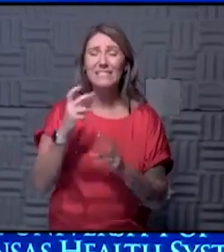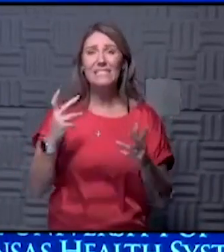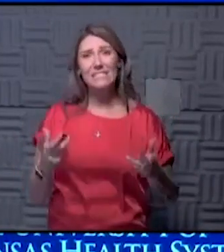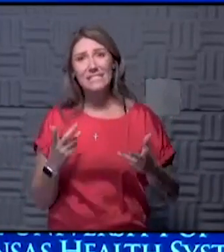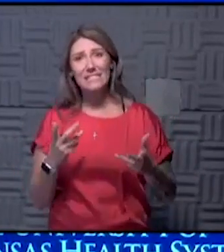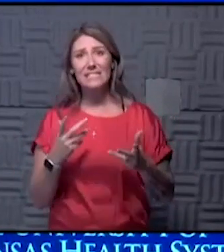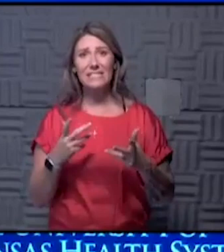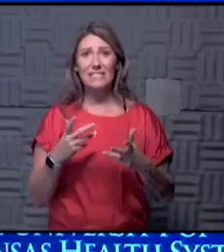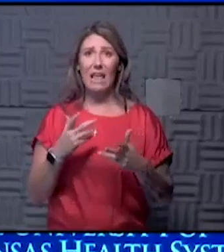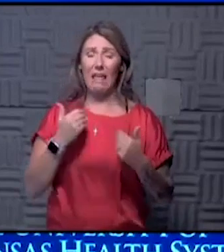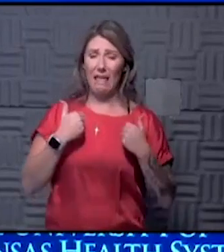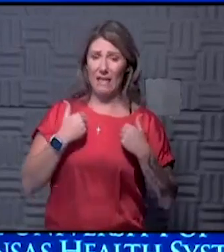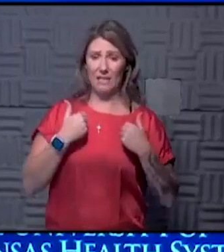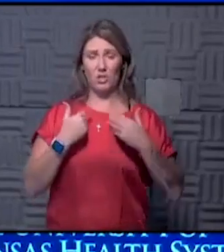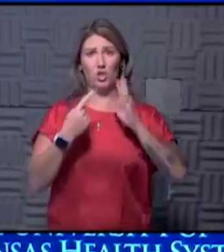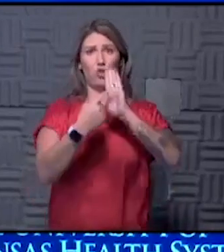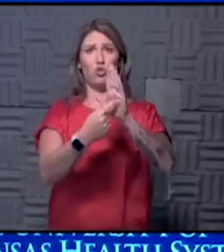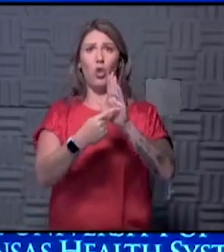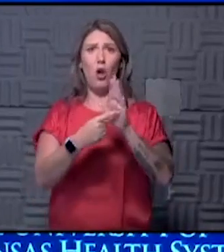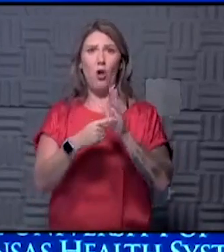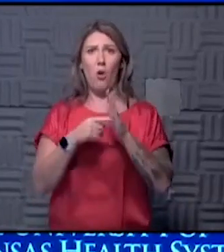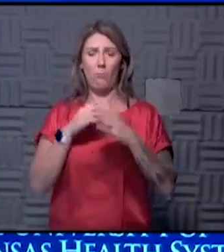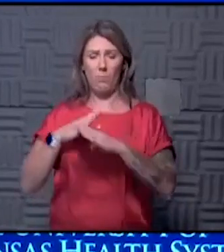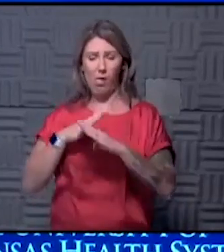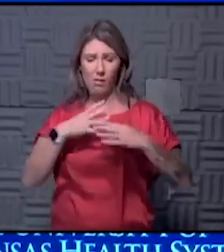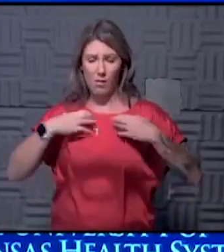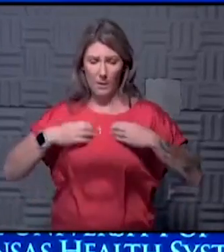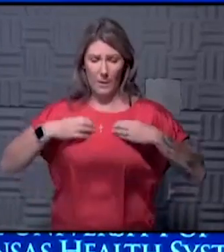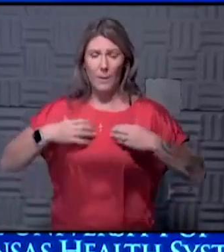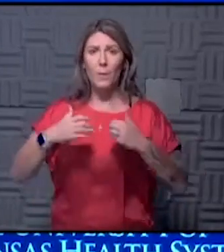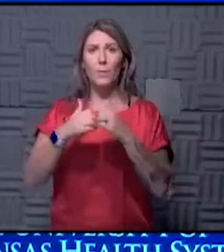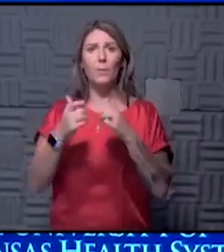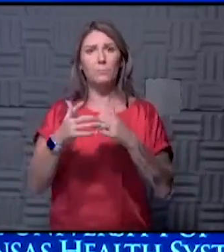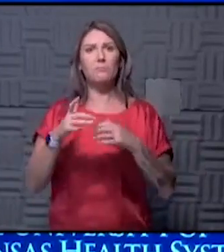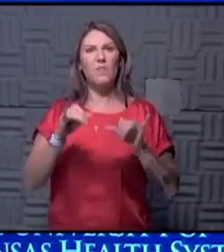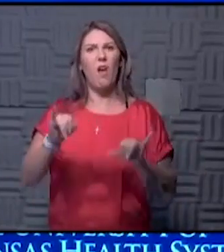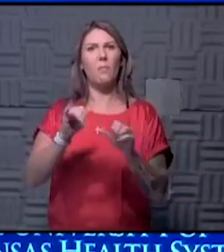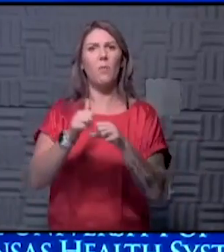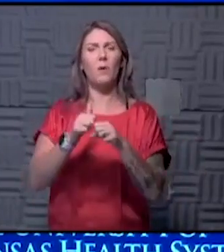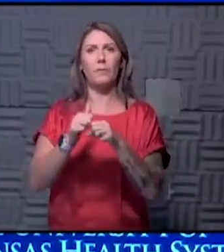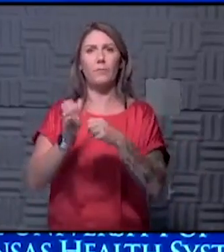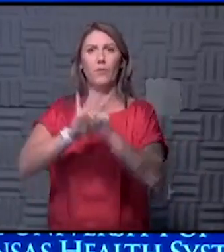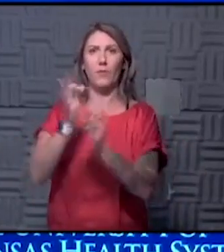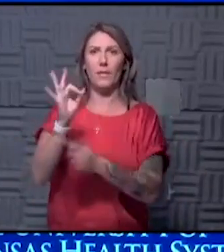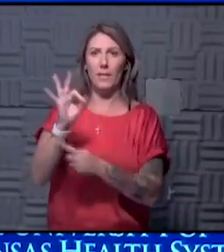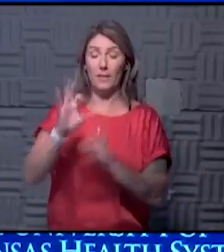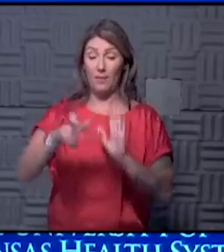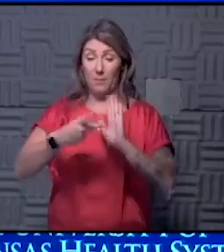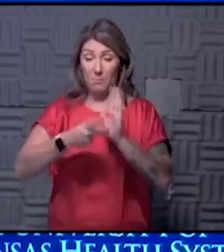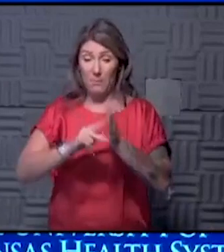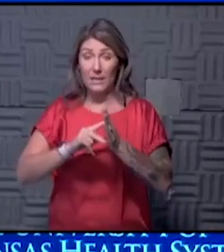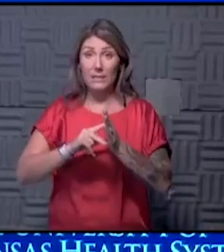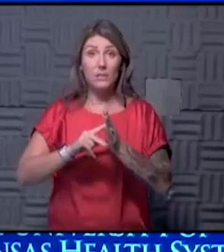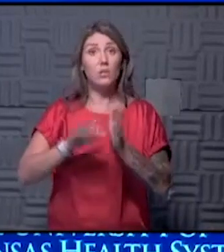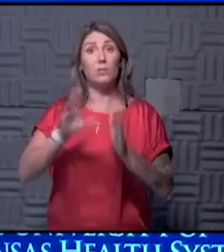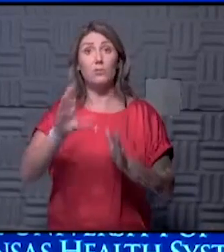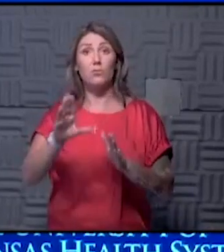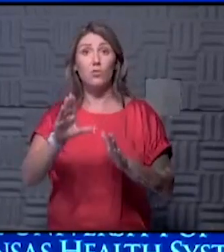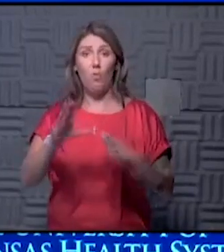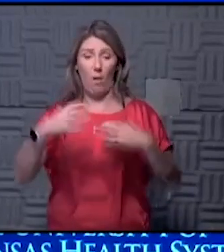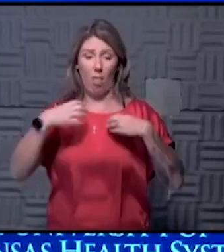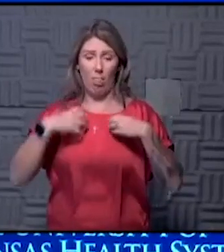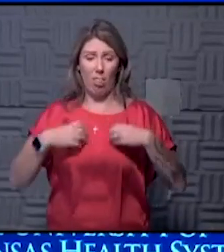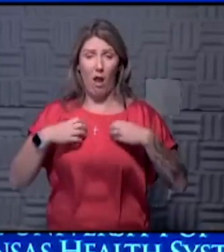some infiltrate on film, which is pretty common with COVID-19, and that means you have inflammation in